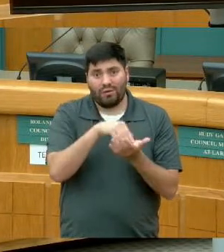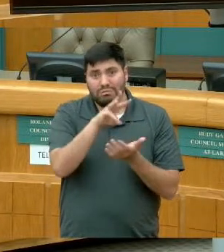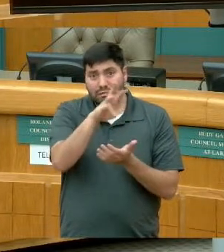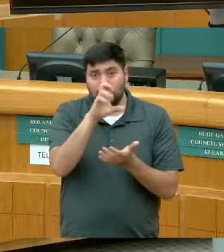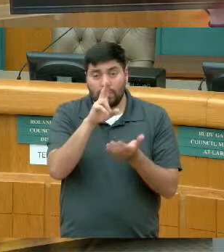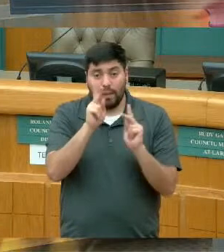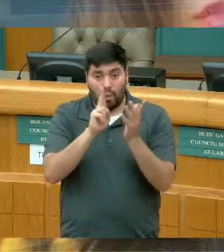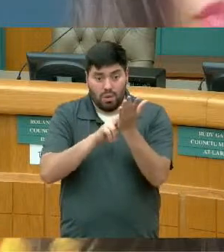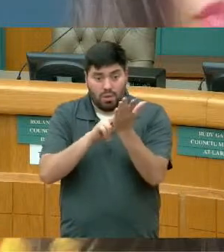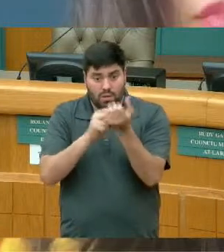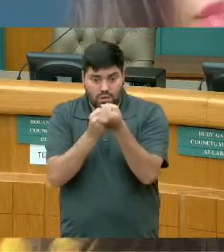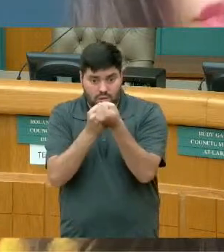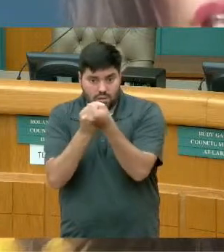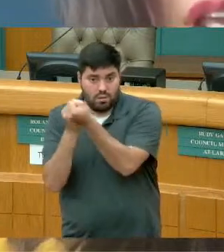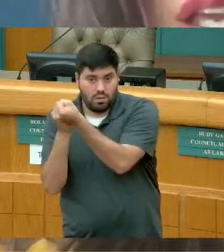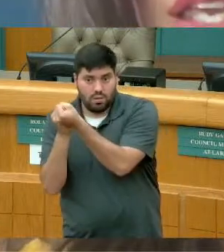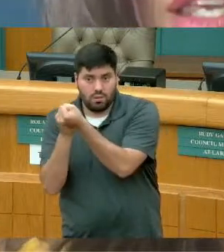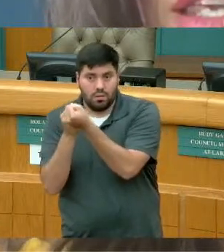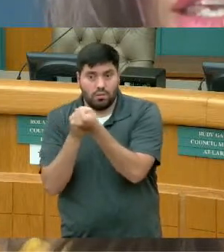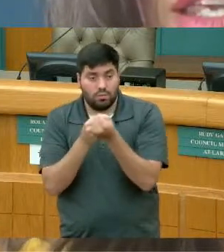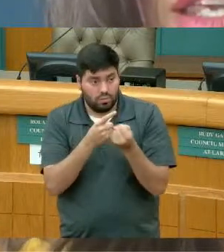signatures. Any thoughts on that?